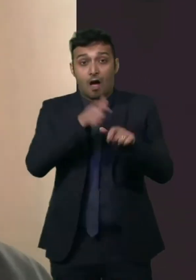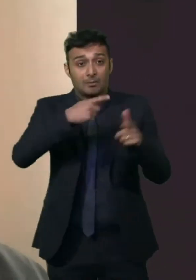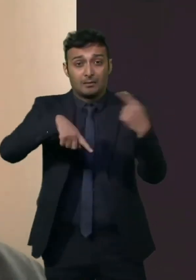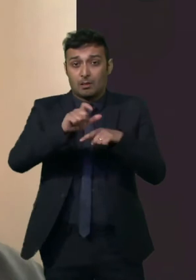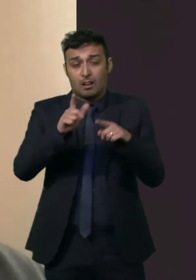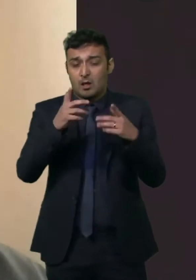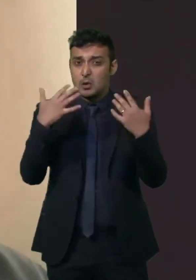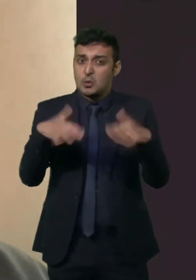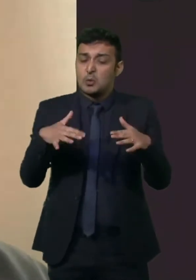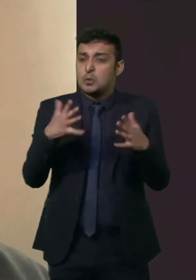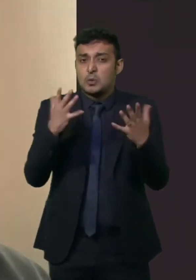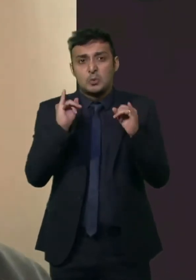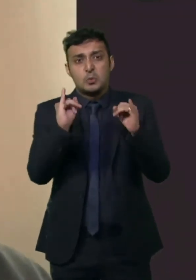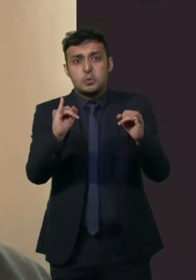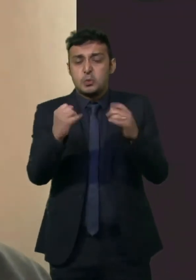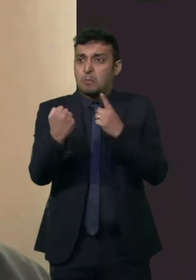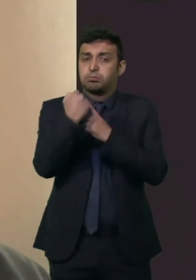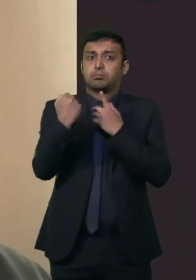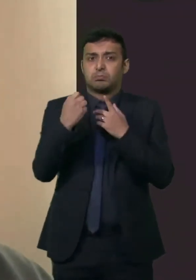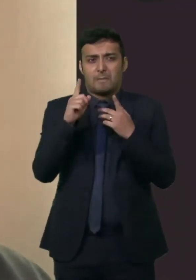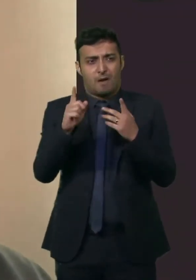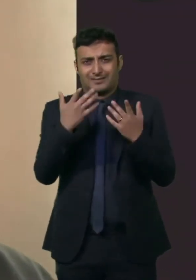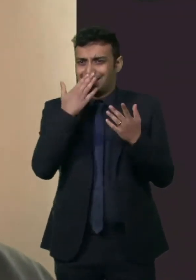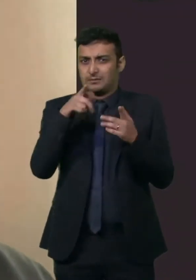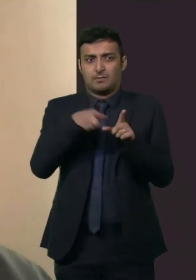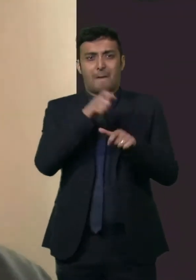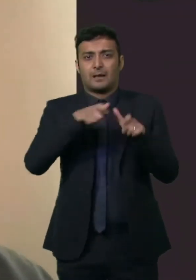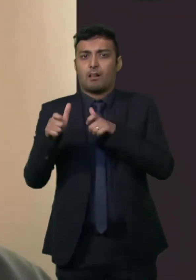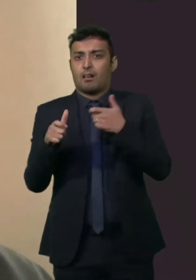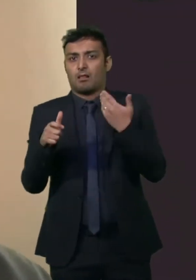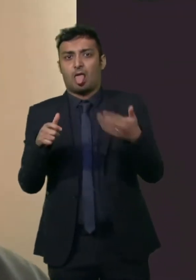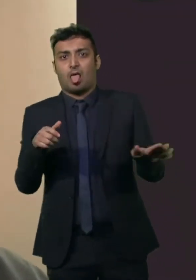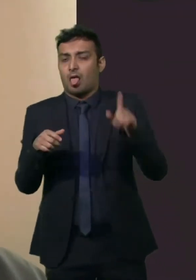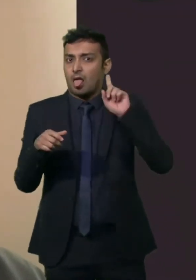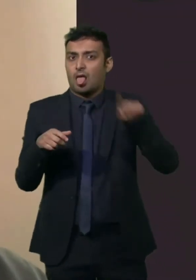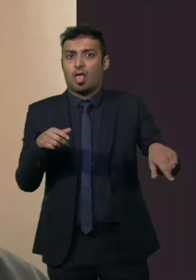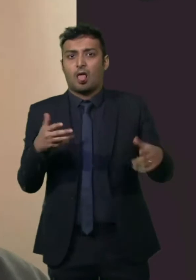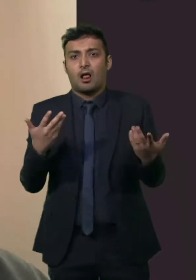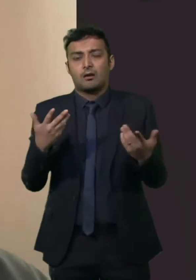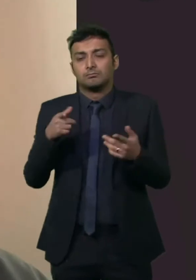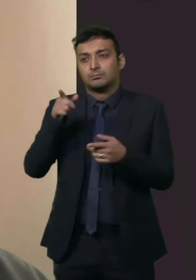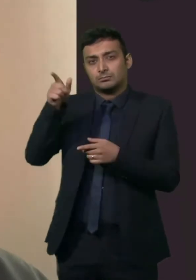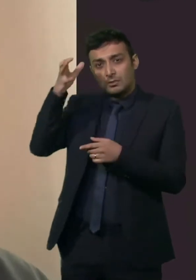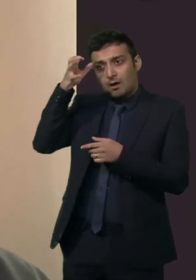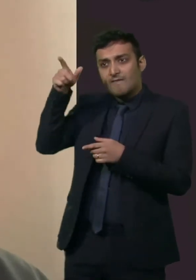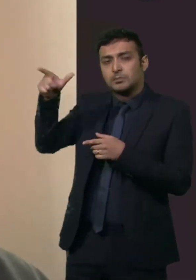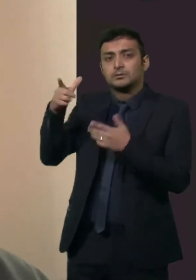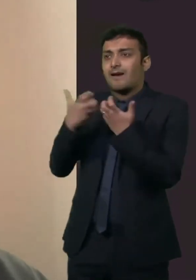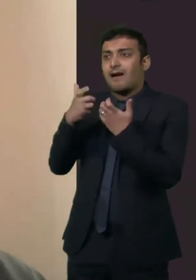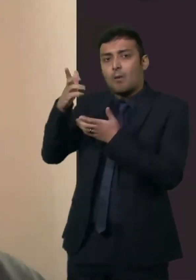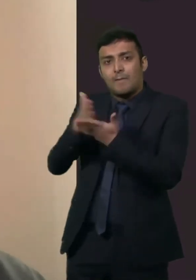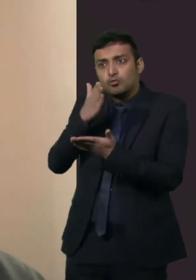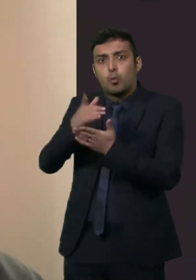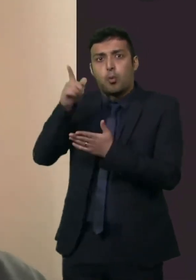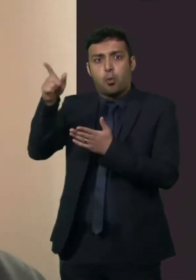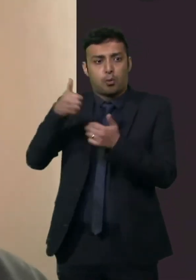list. What is the government doing to ensure that young people will be catered for in terms of support for both now and